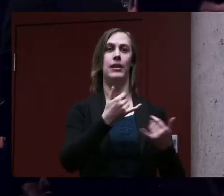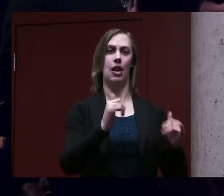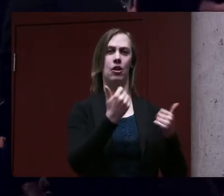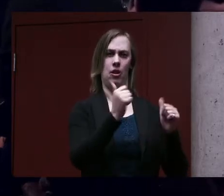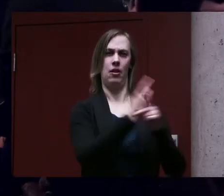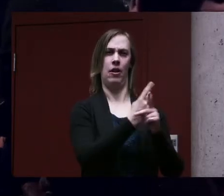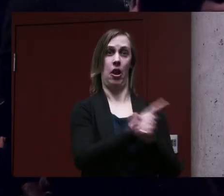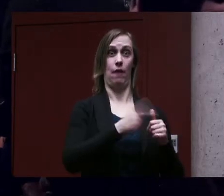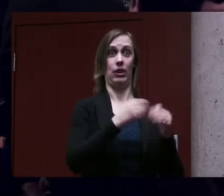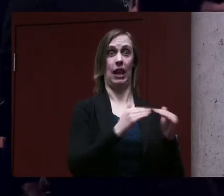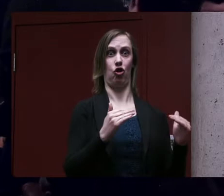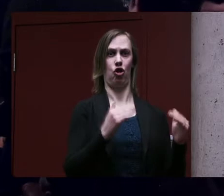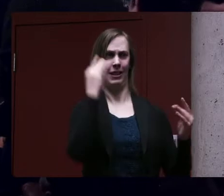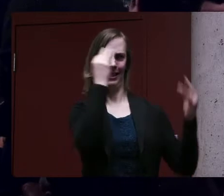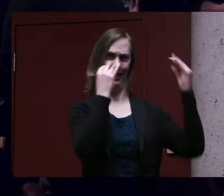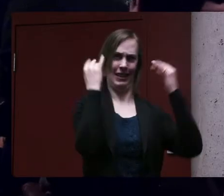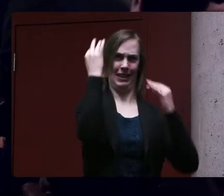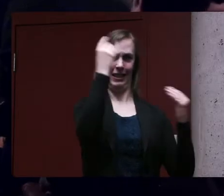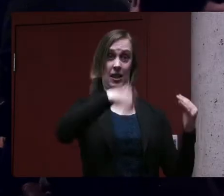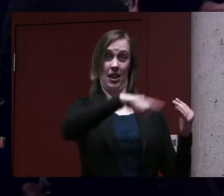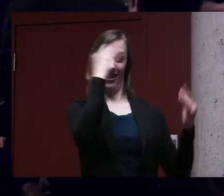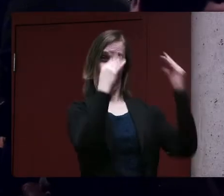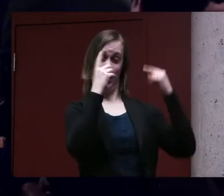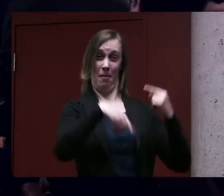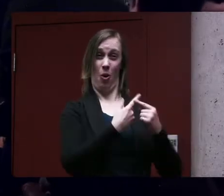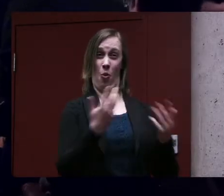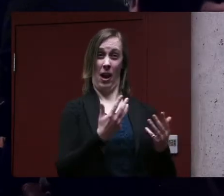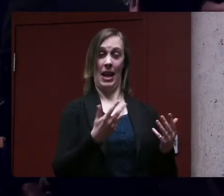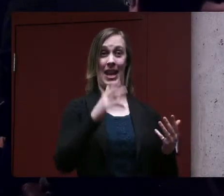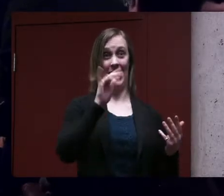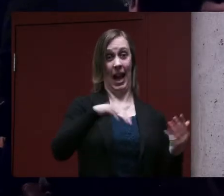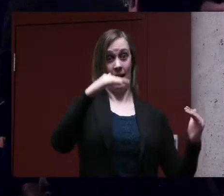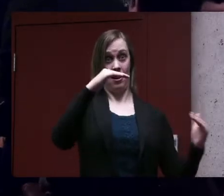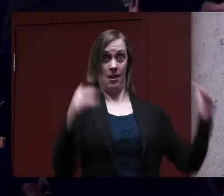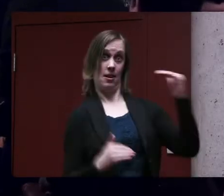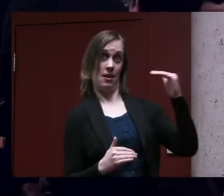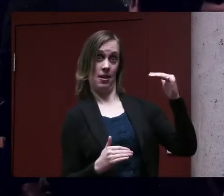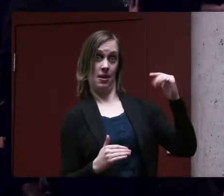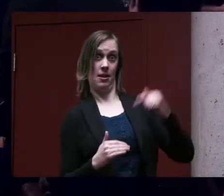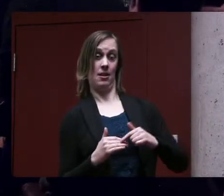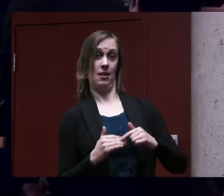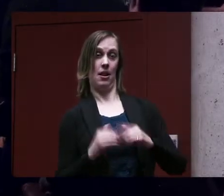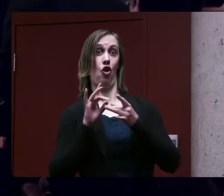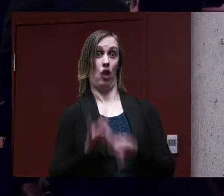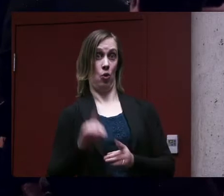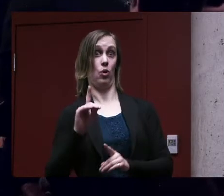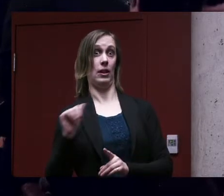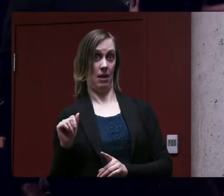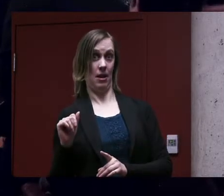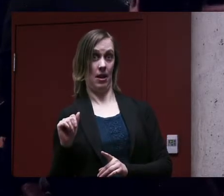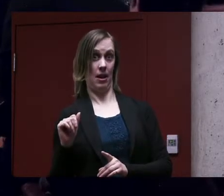stage is whether this disadvantage is sufficiently connected to disability to